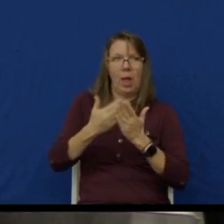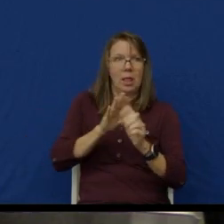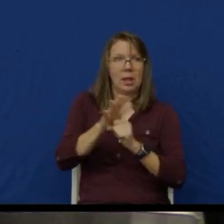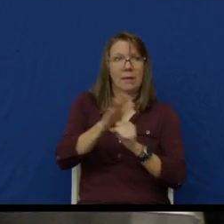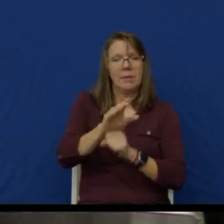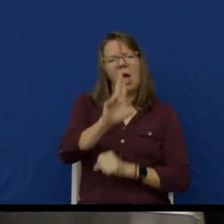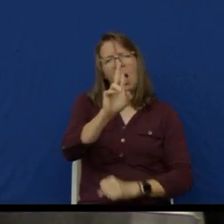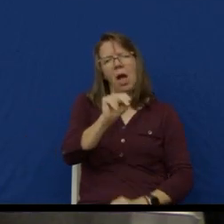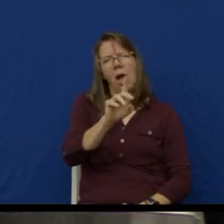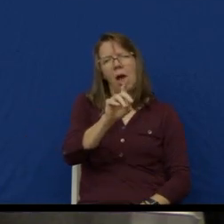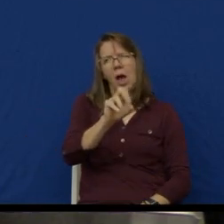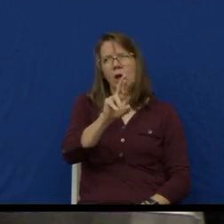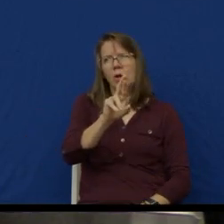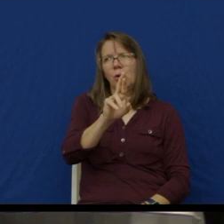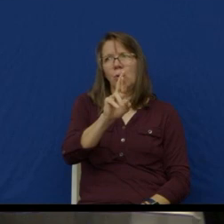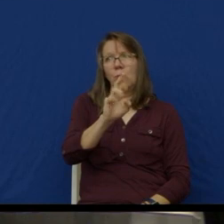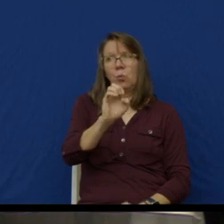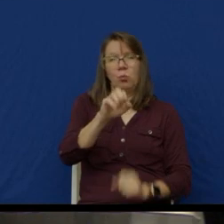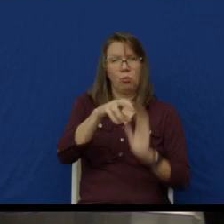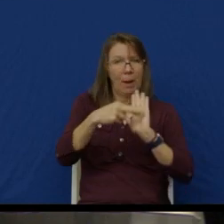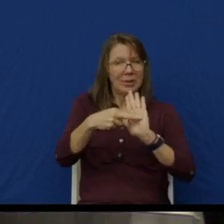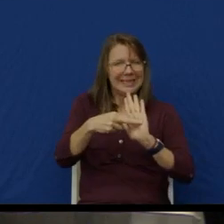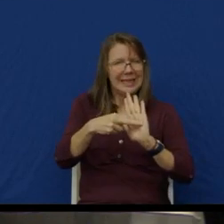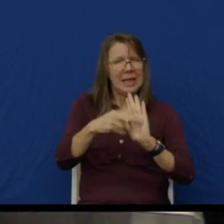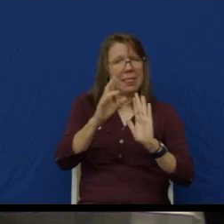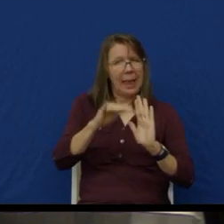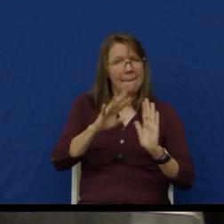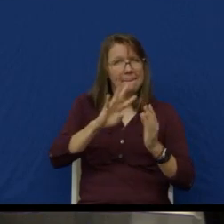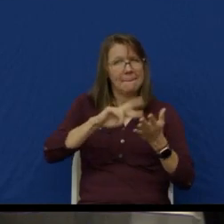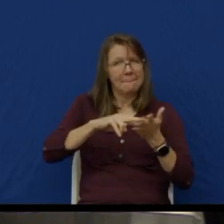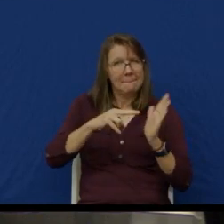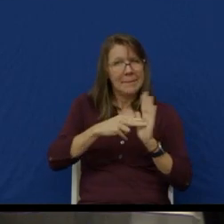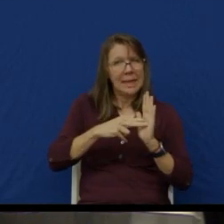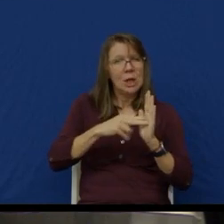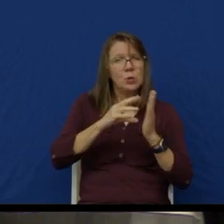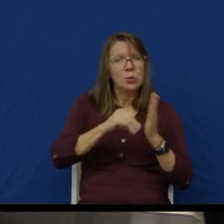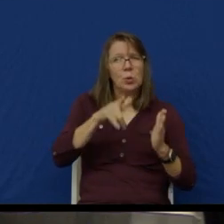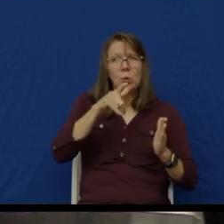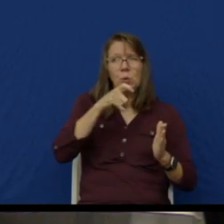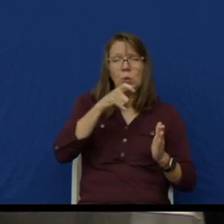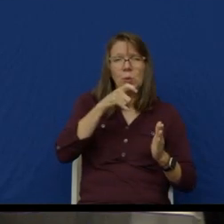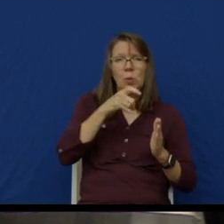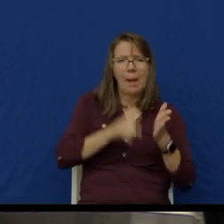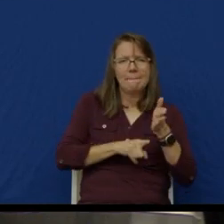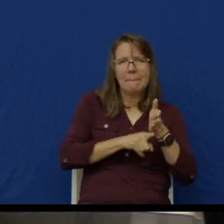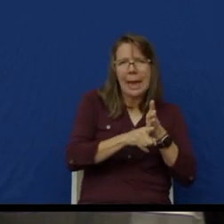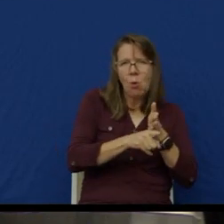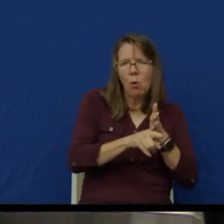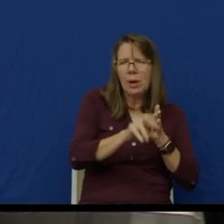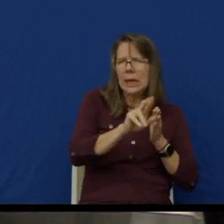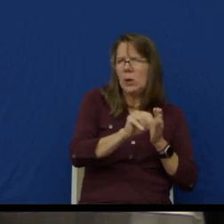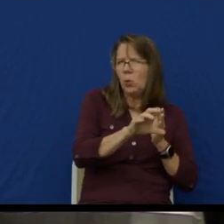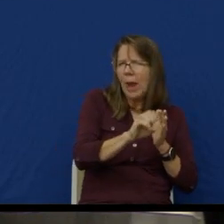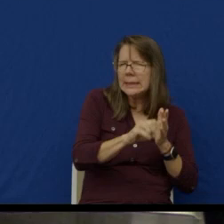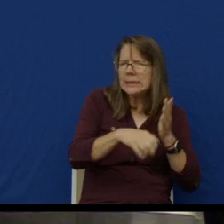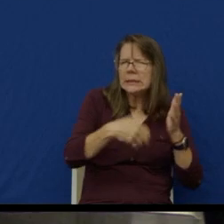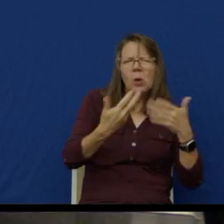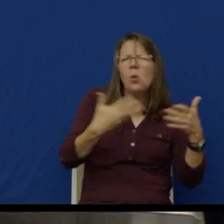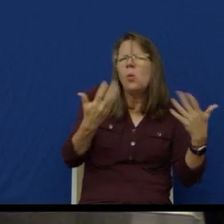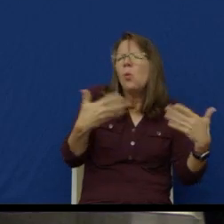talking about students of ethnicity and race, underrepresented? What are we talking about? Because